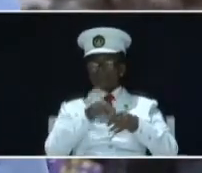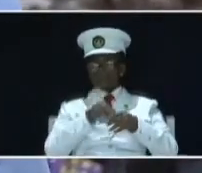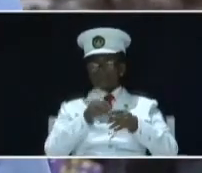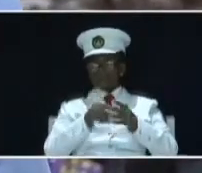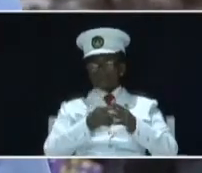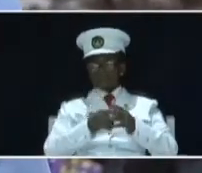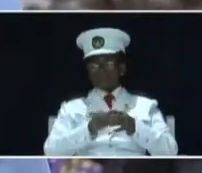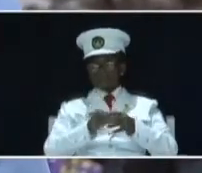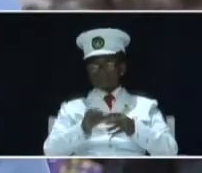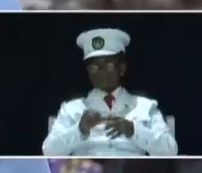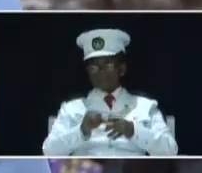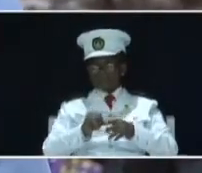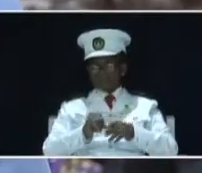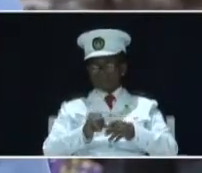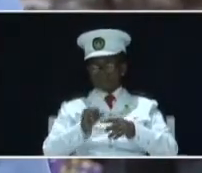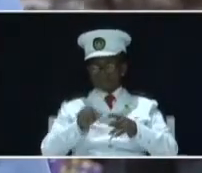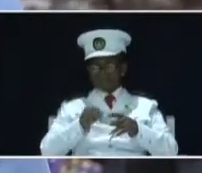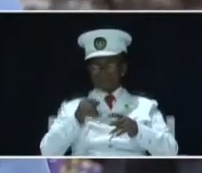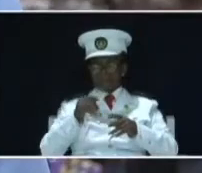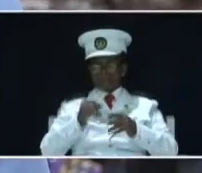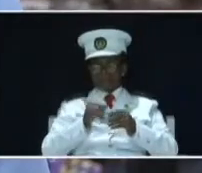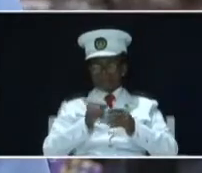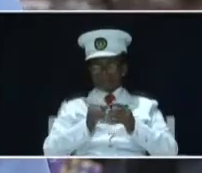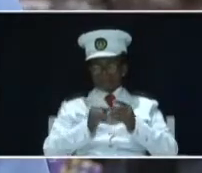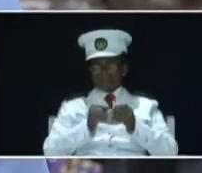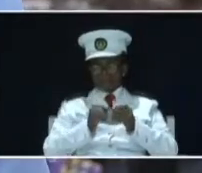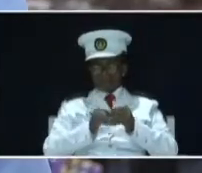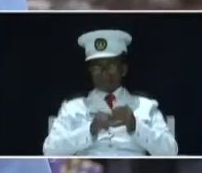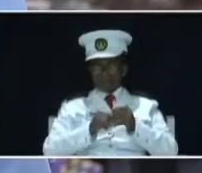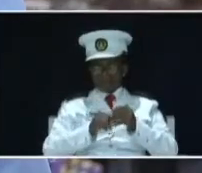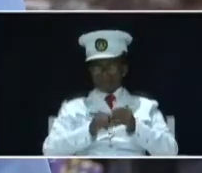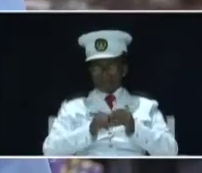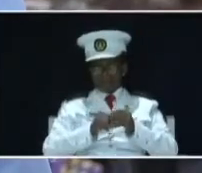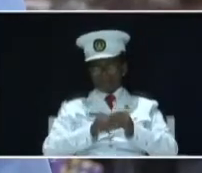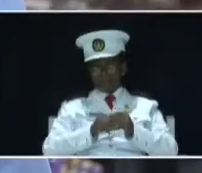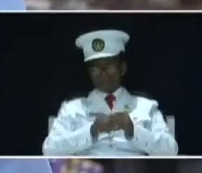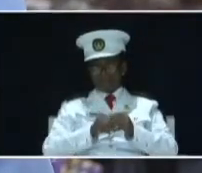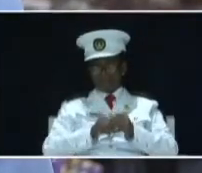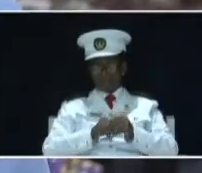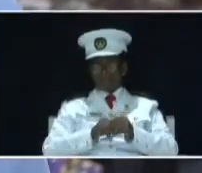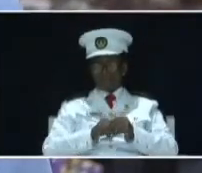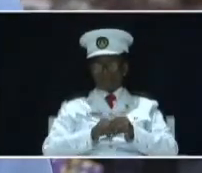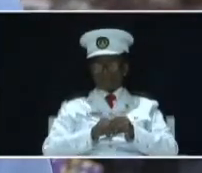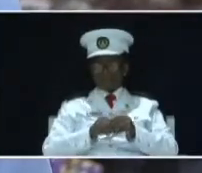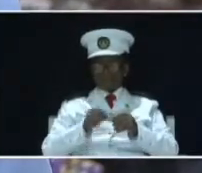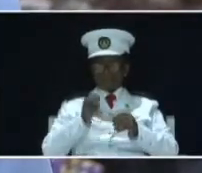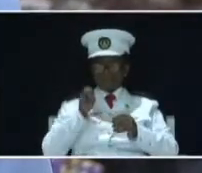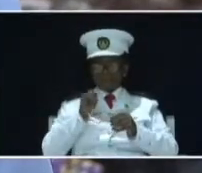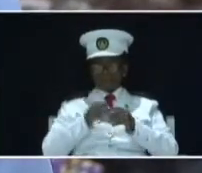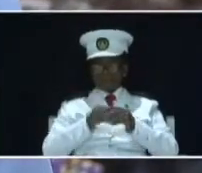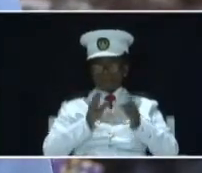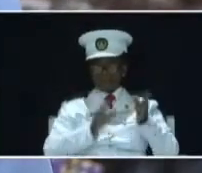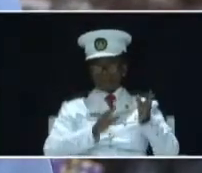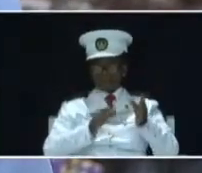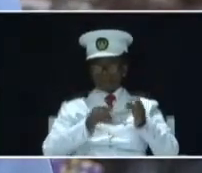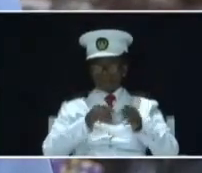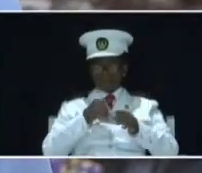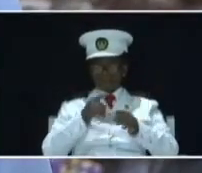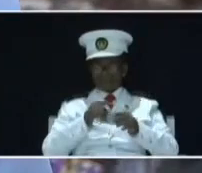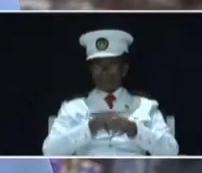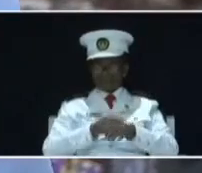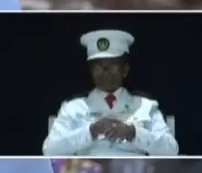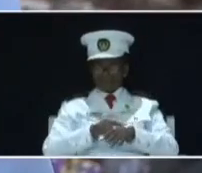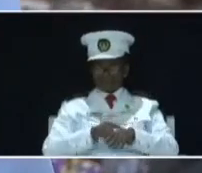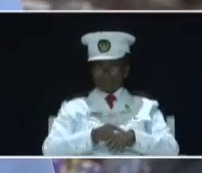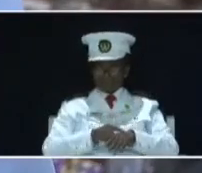fire is involved in preparing whoever will be his